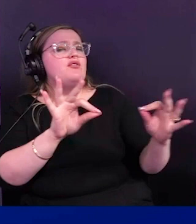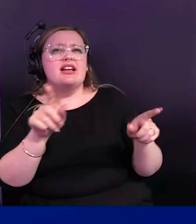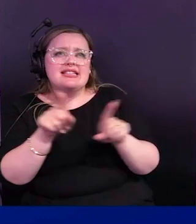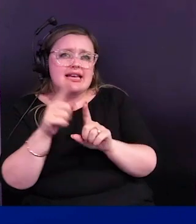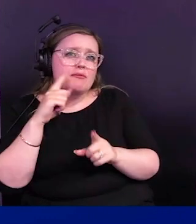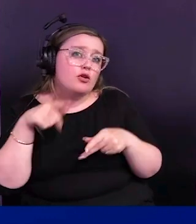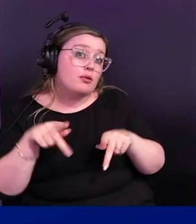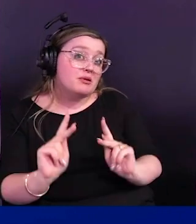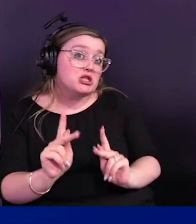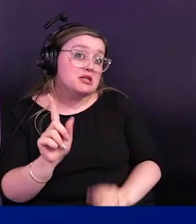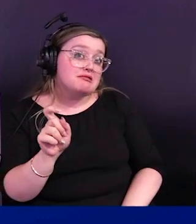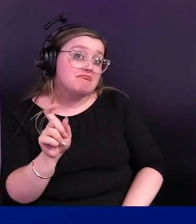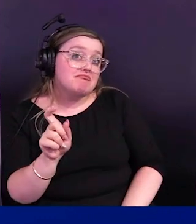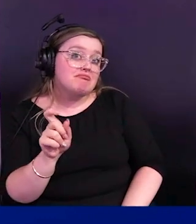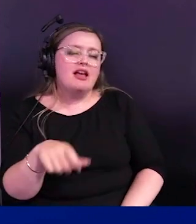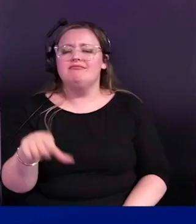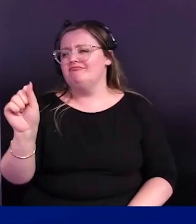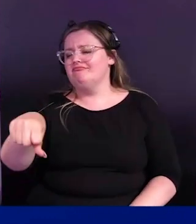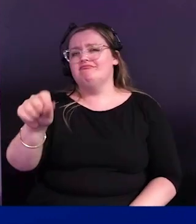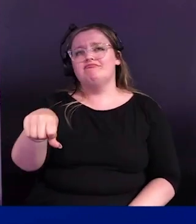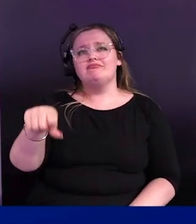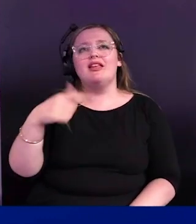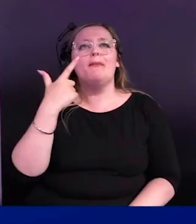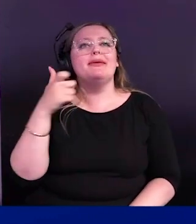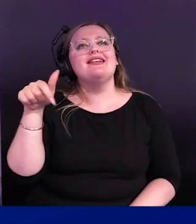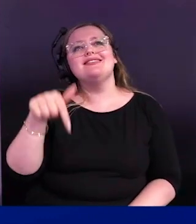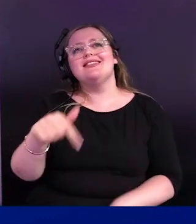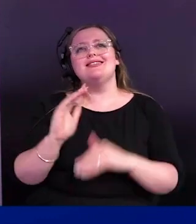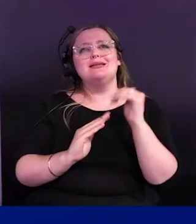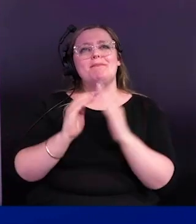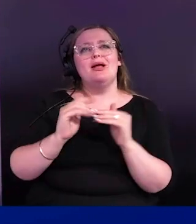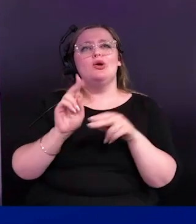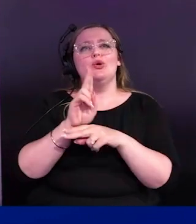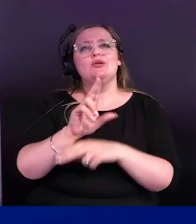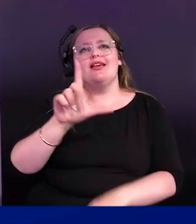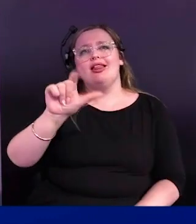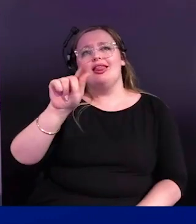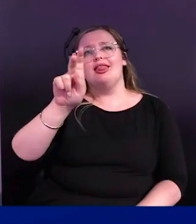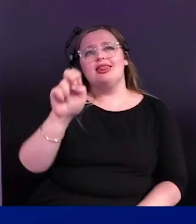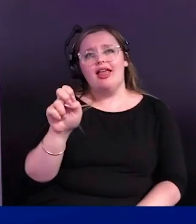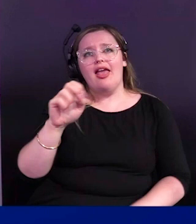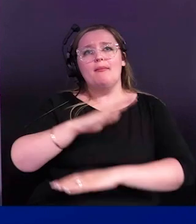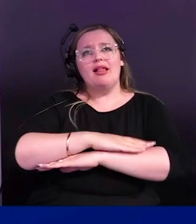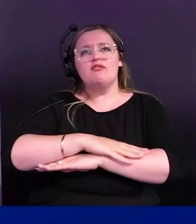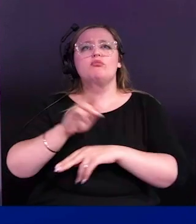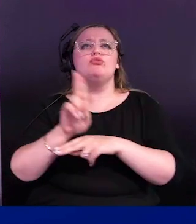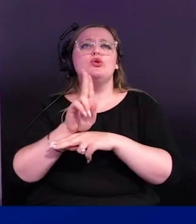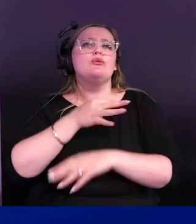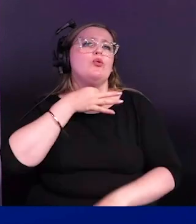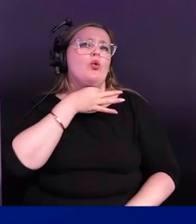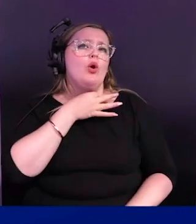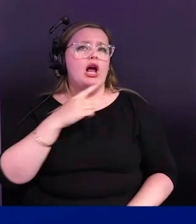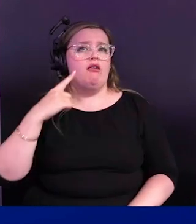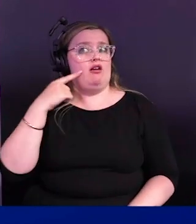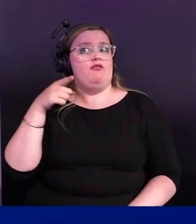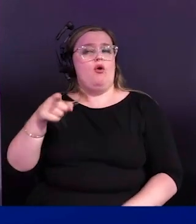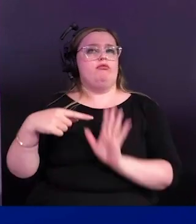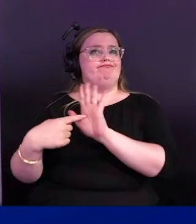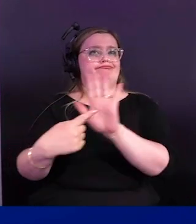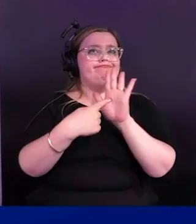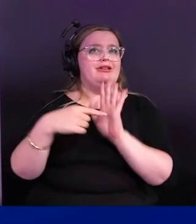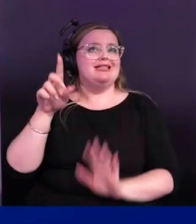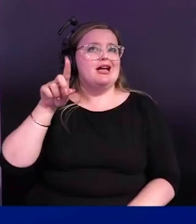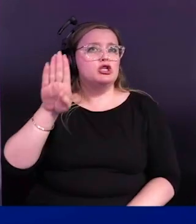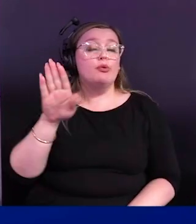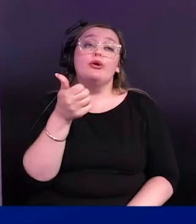too? Yeah, so since this is built on top of the Lake platform and uses query to be able to power these dashboards, if you